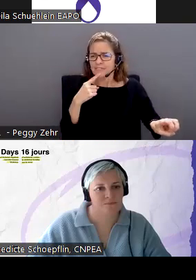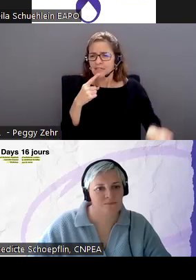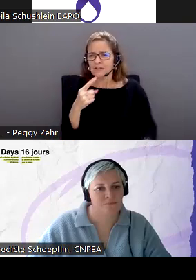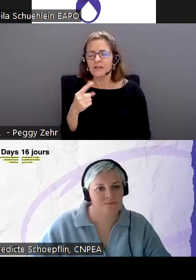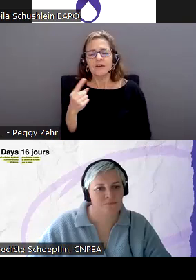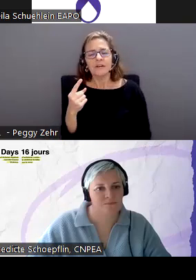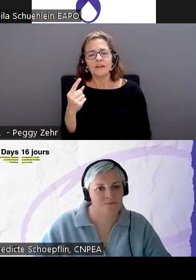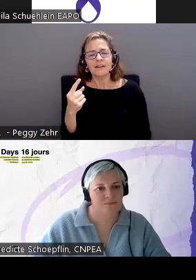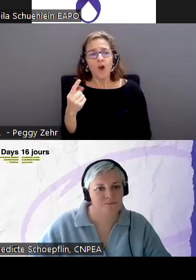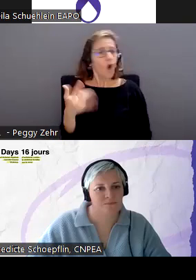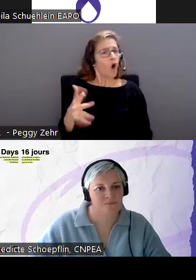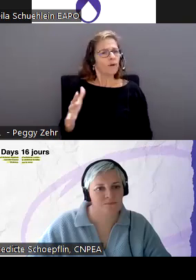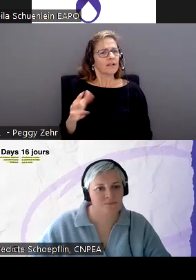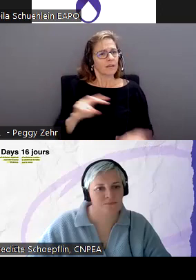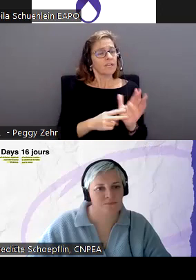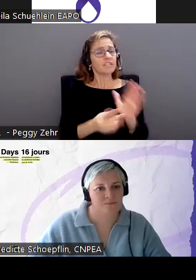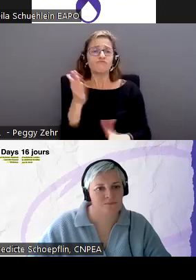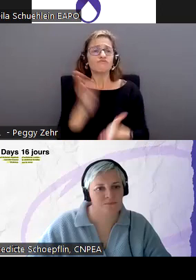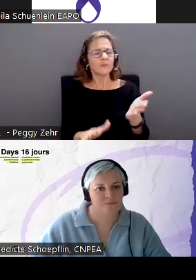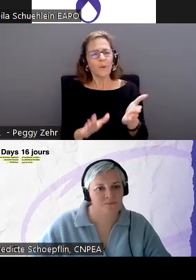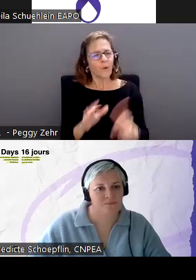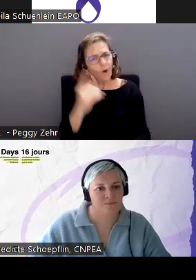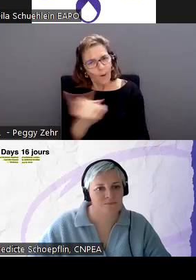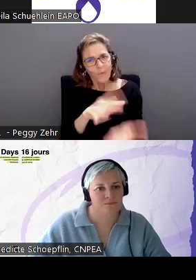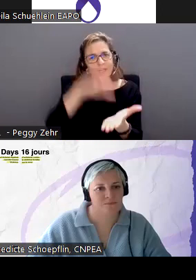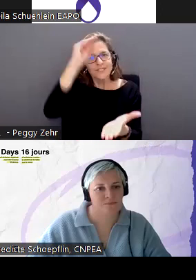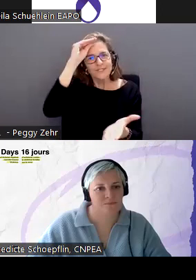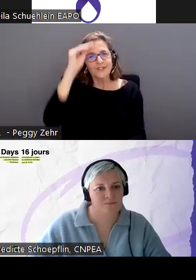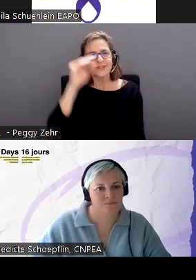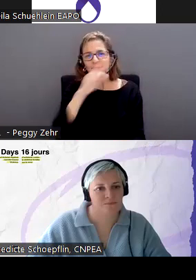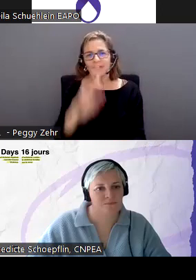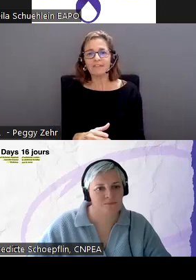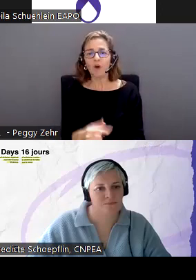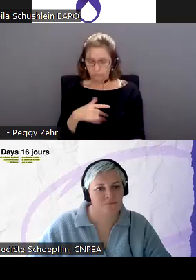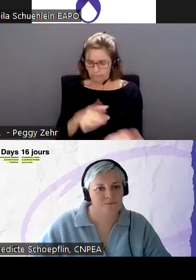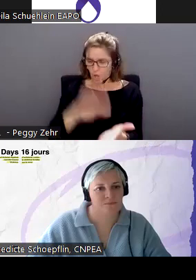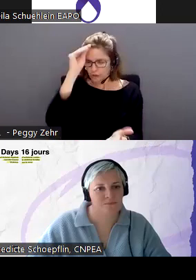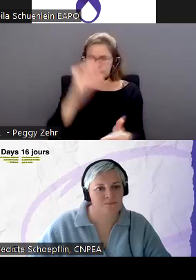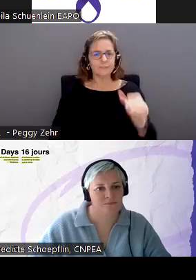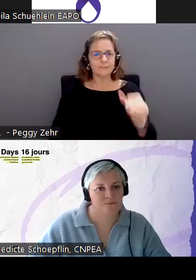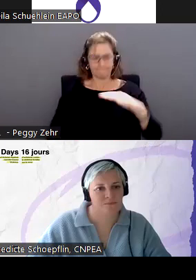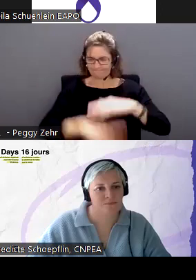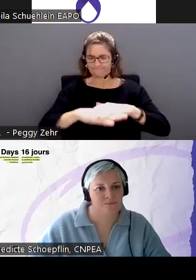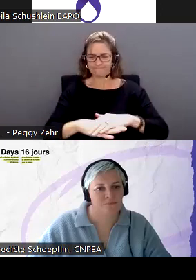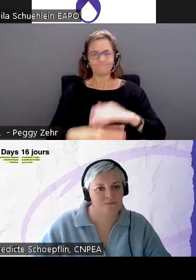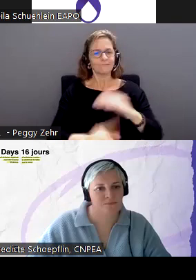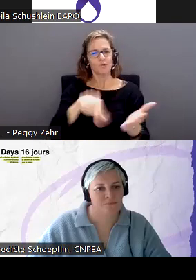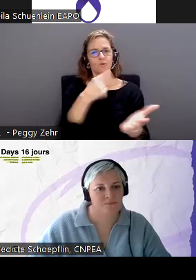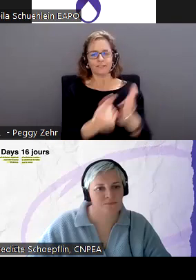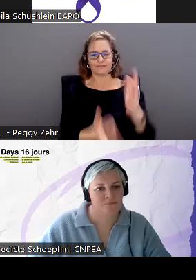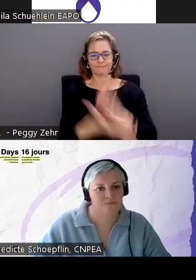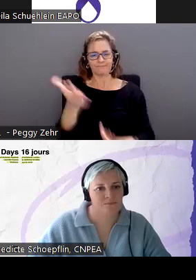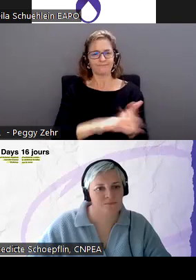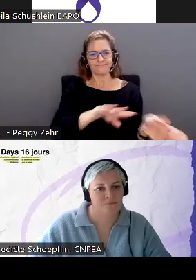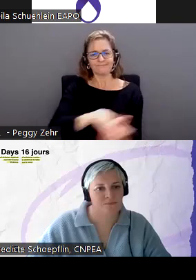always learning, right? Like there's not a graduation date here. And I think we have to become really adept critical thinkers